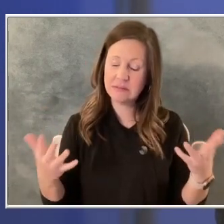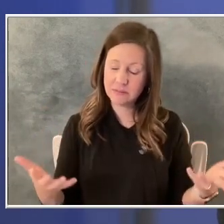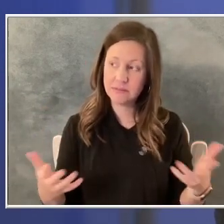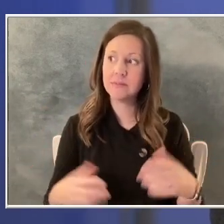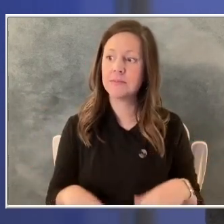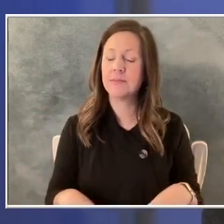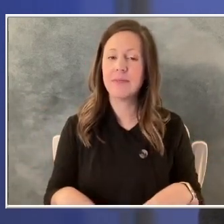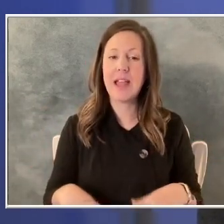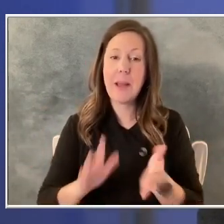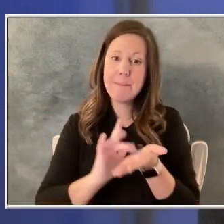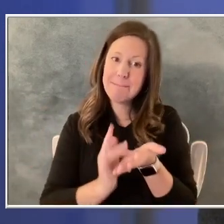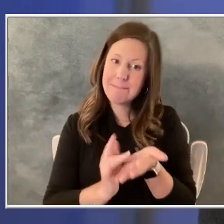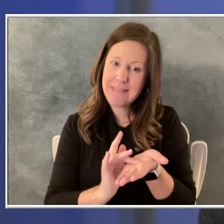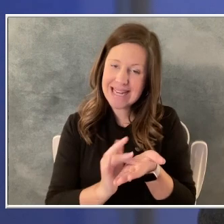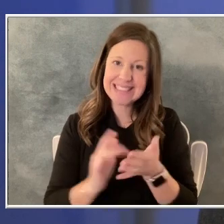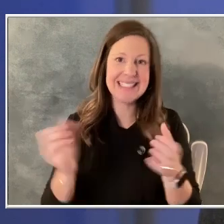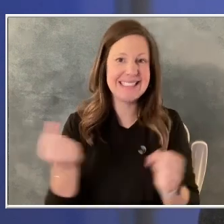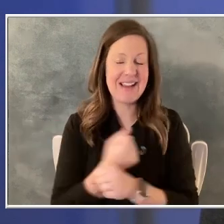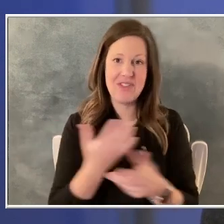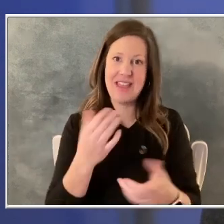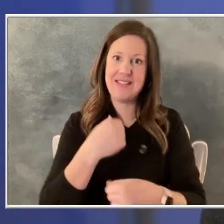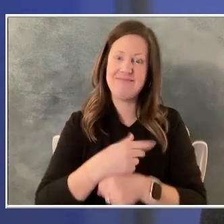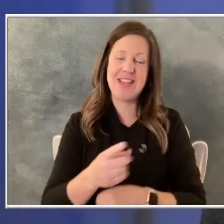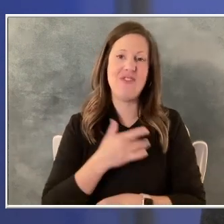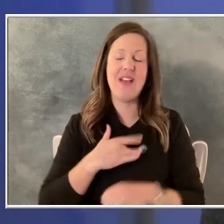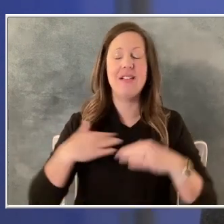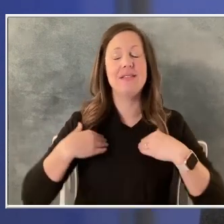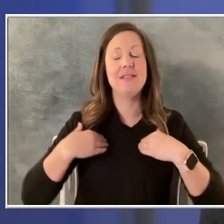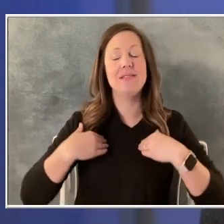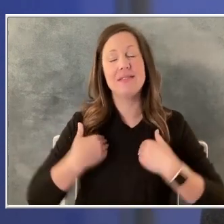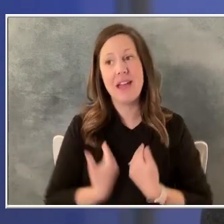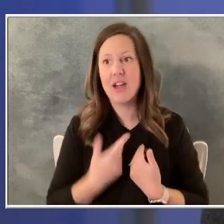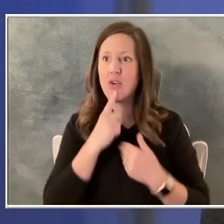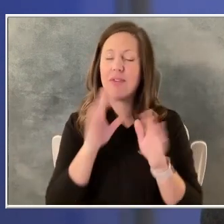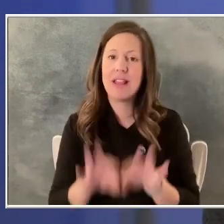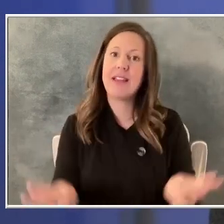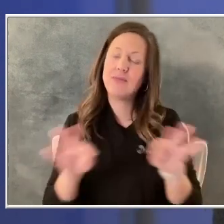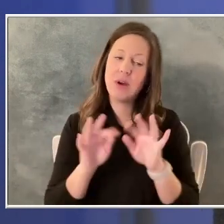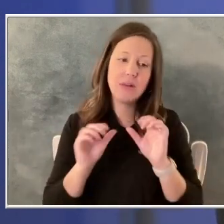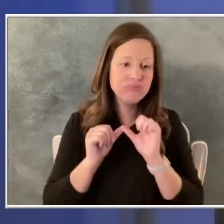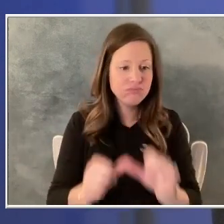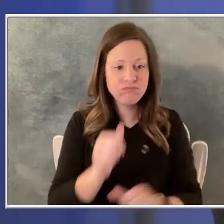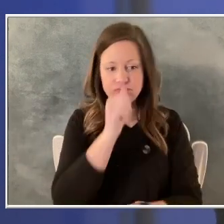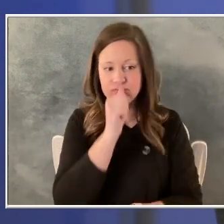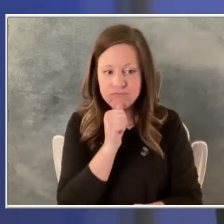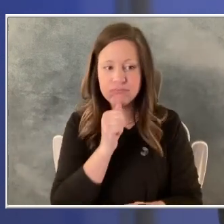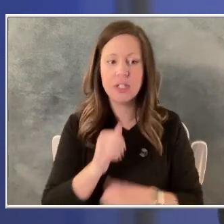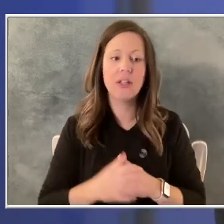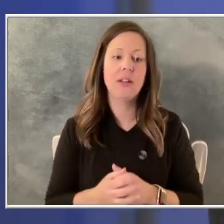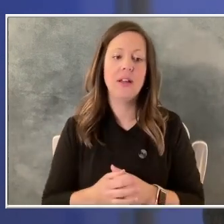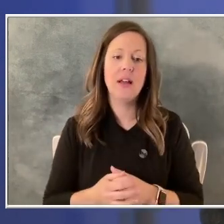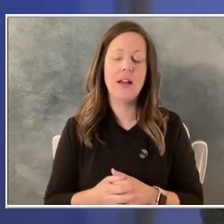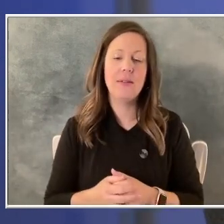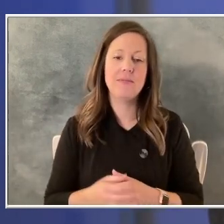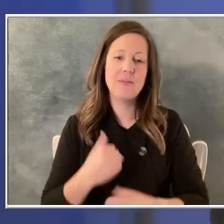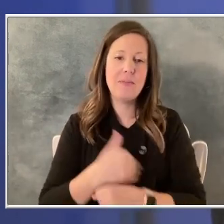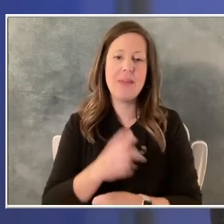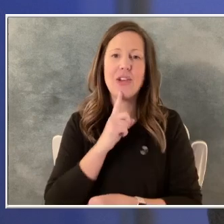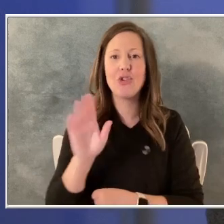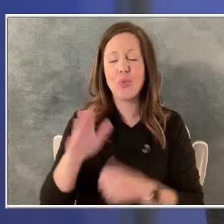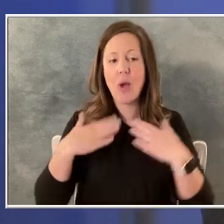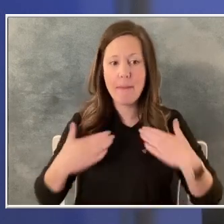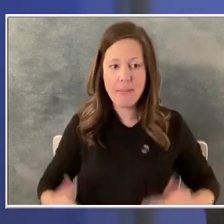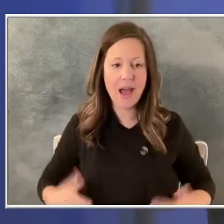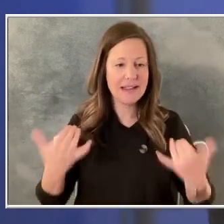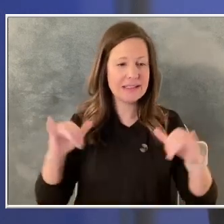make you tired, so it's kind of important that you push yourself through it just to keep that, your metabolism going, your body,